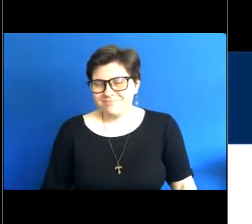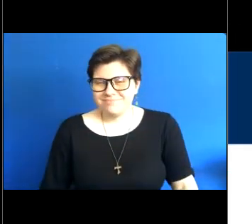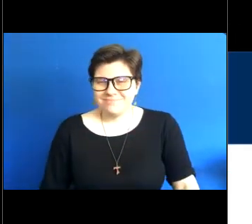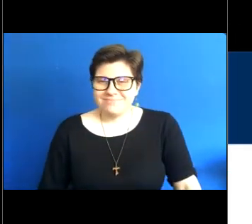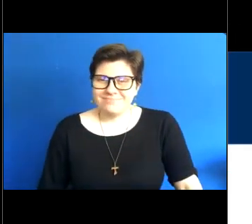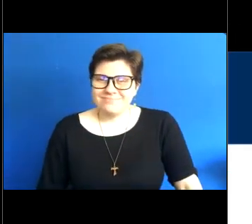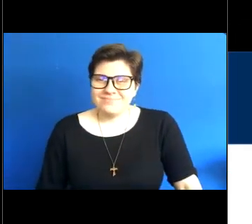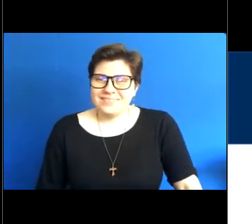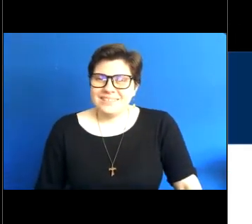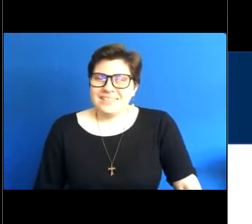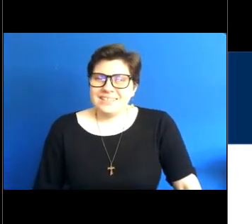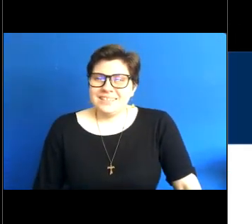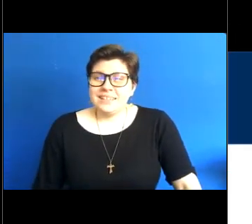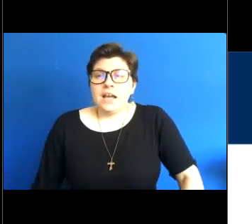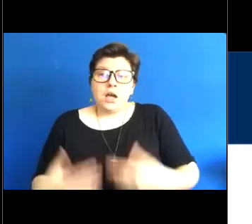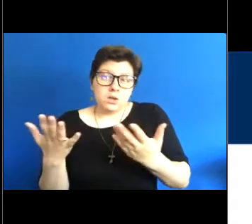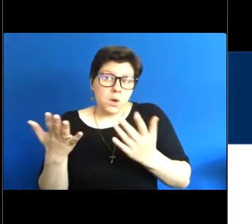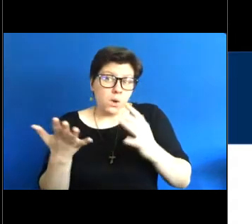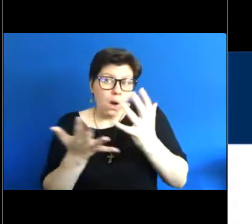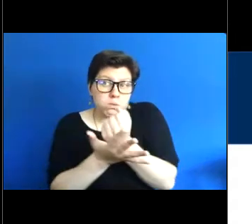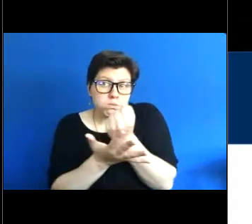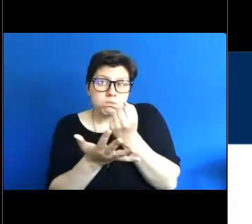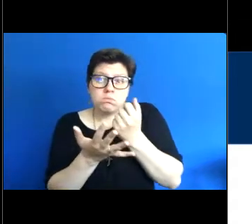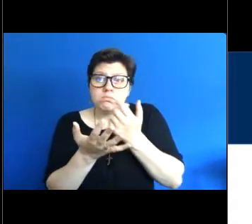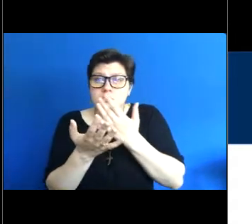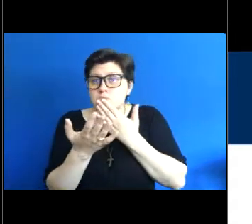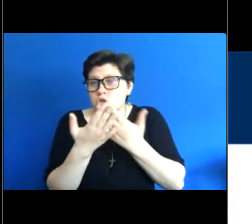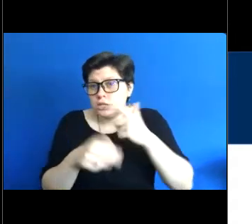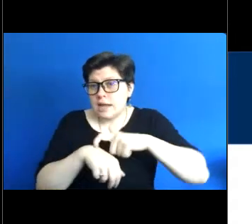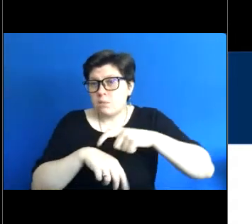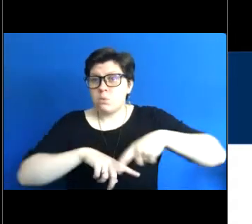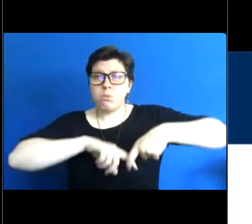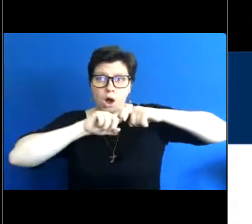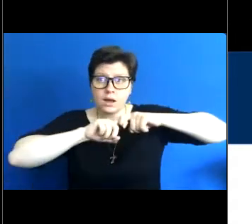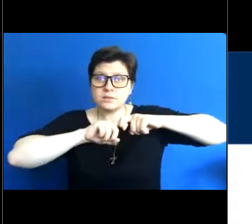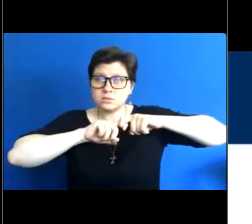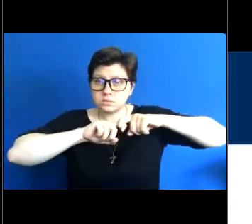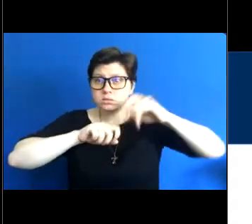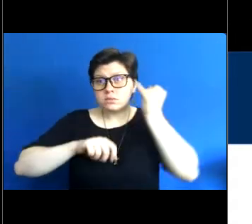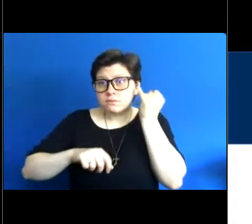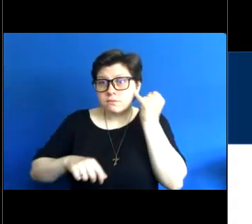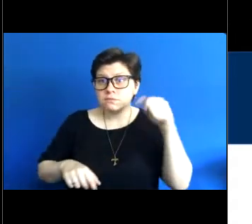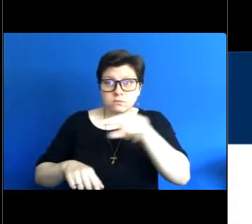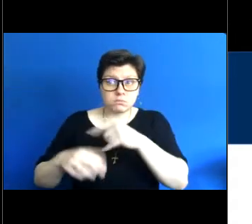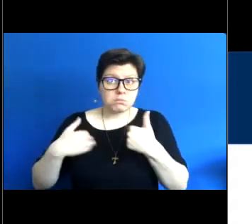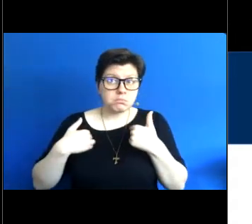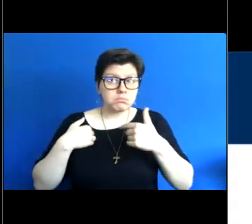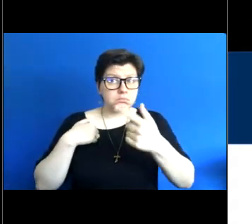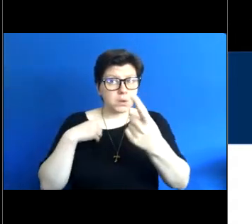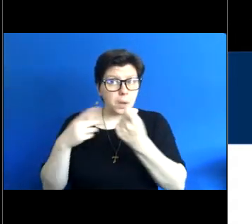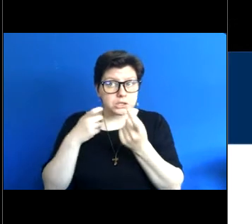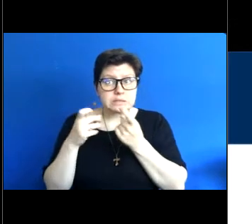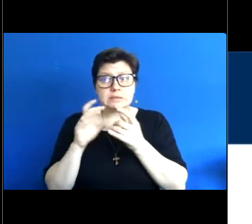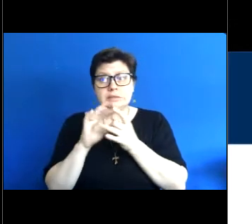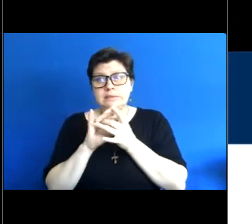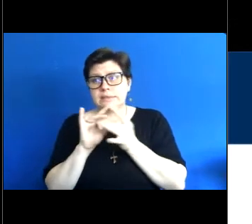So Caitlin and I thought now might be a good time to pause for any questions or comments,